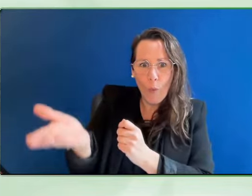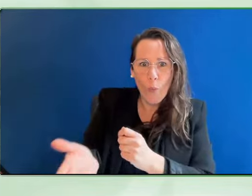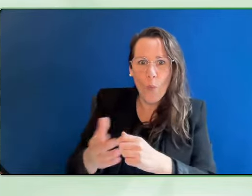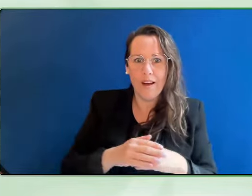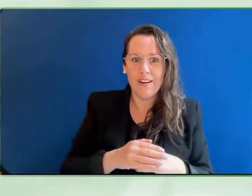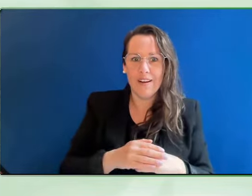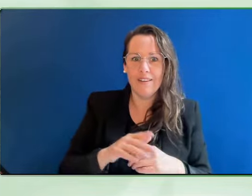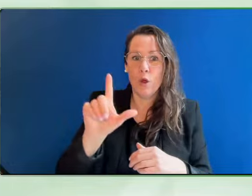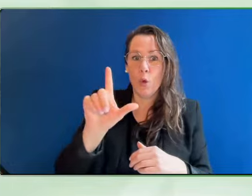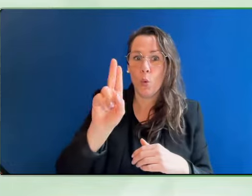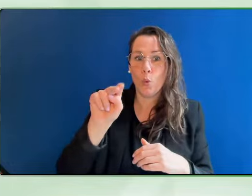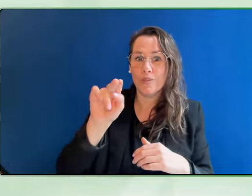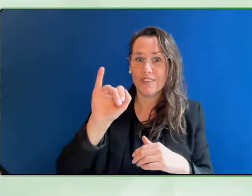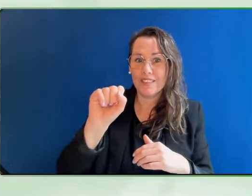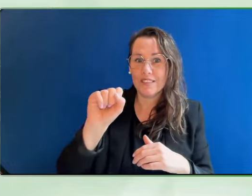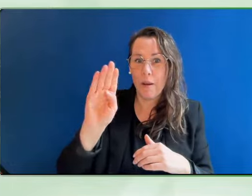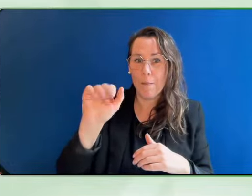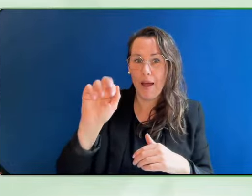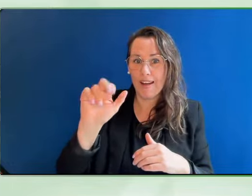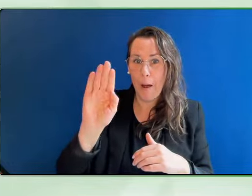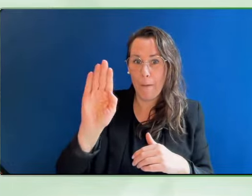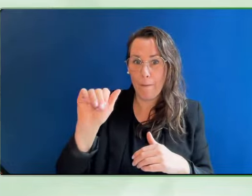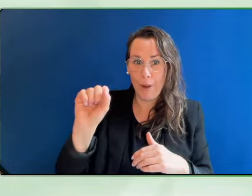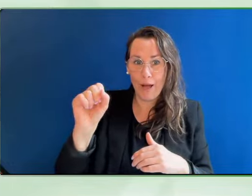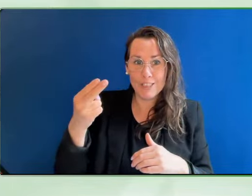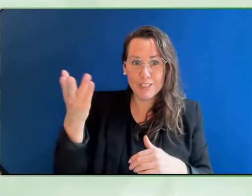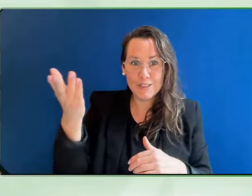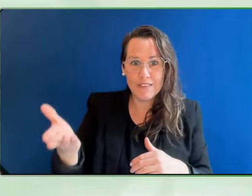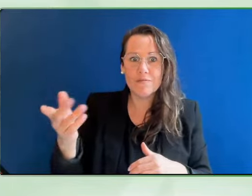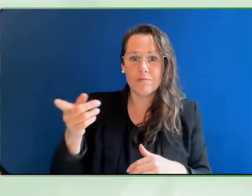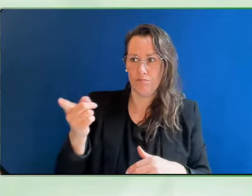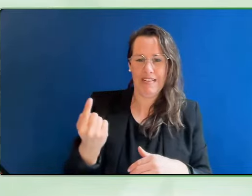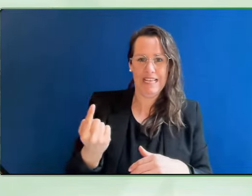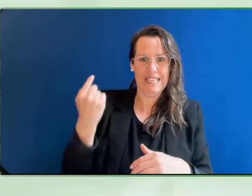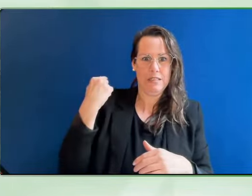who played yesterday for us at